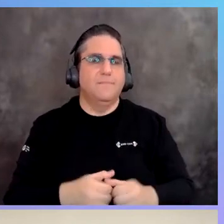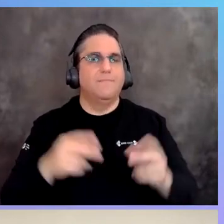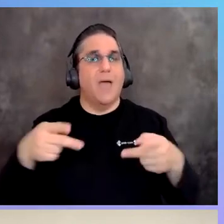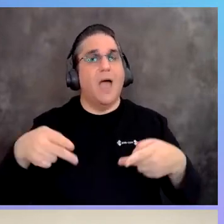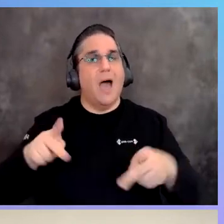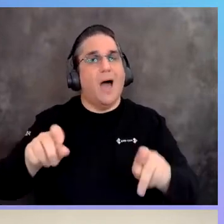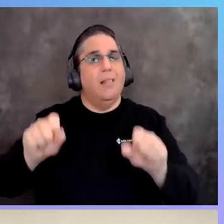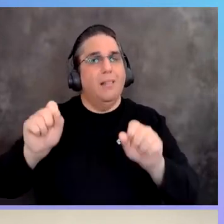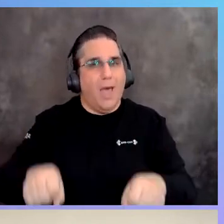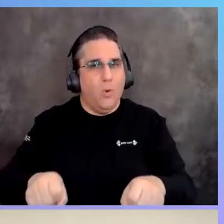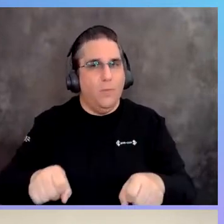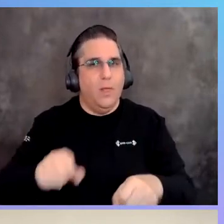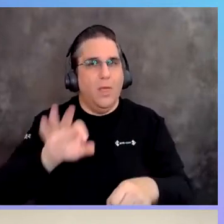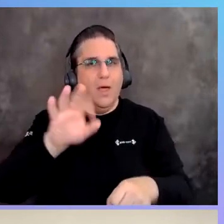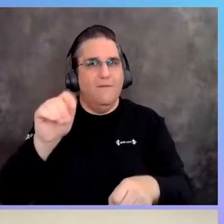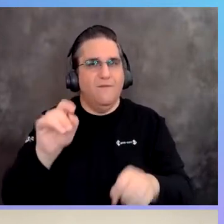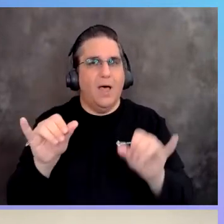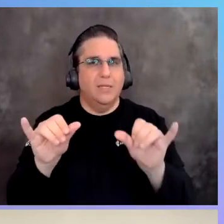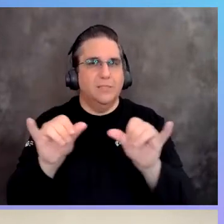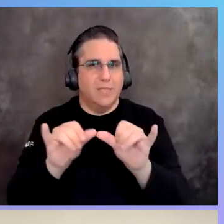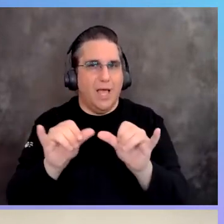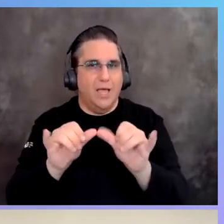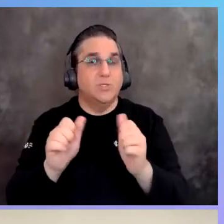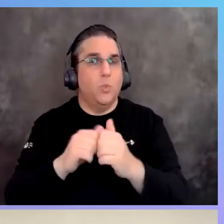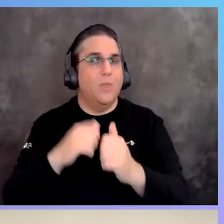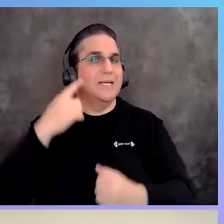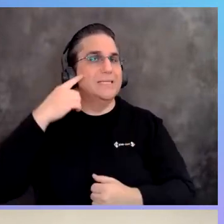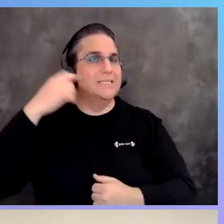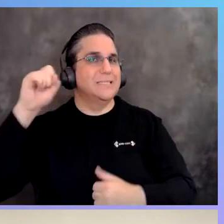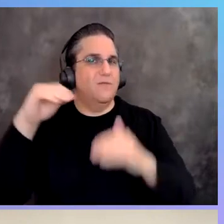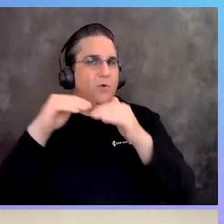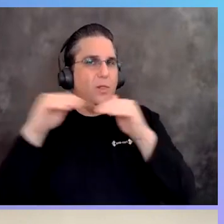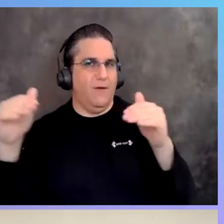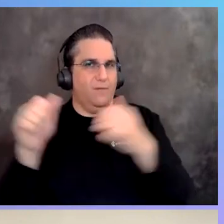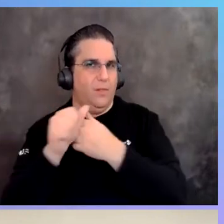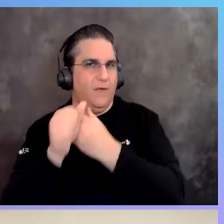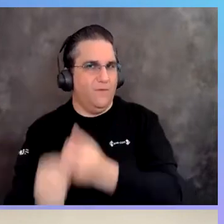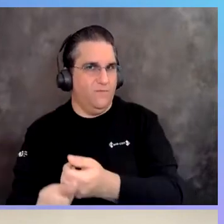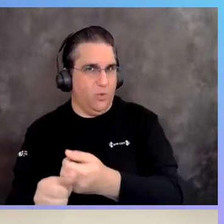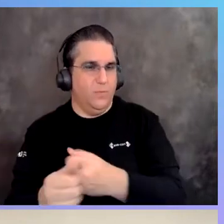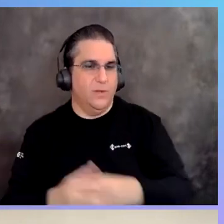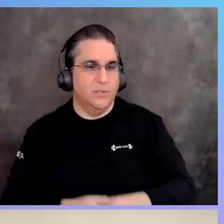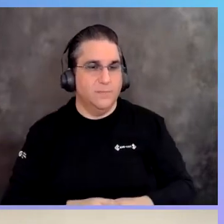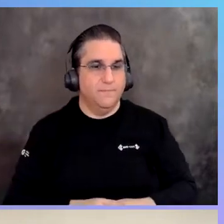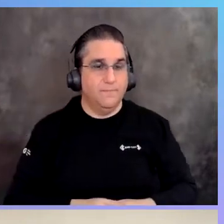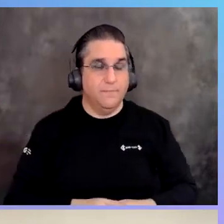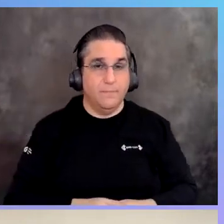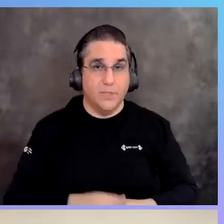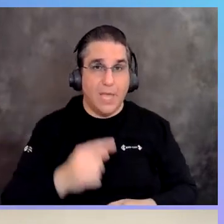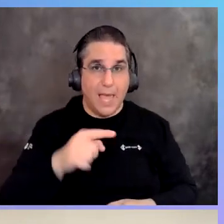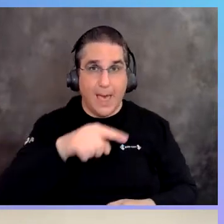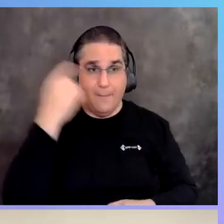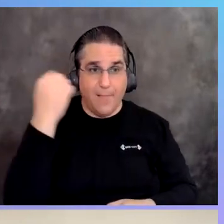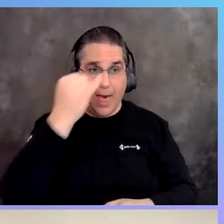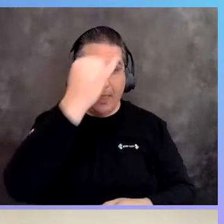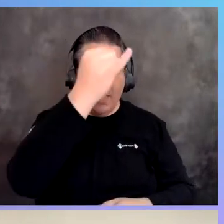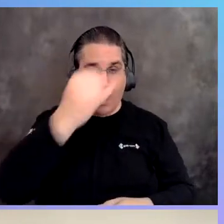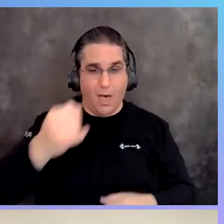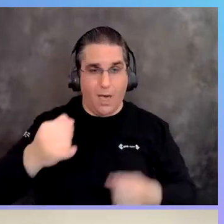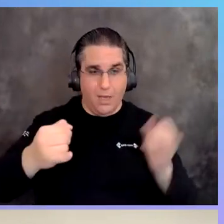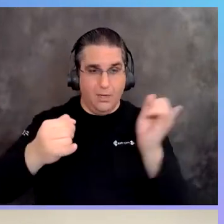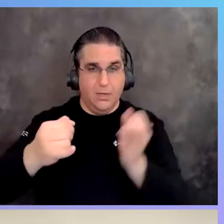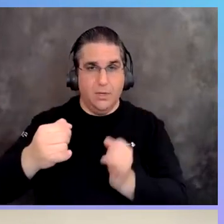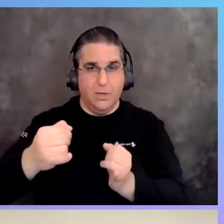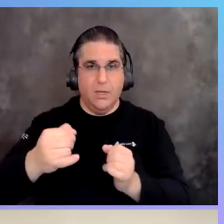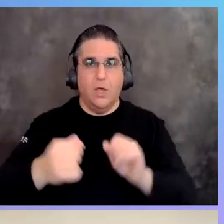font size at the silver level of conformance. The black line is the 3:1